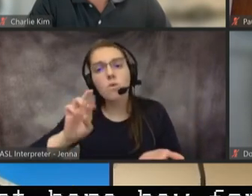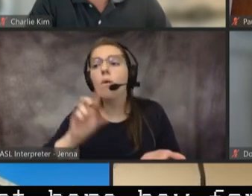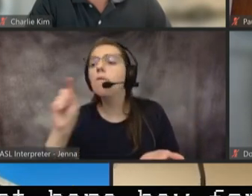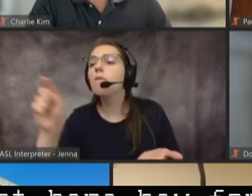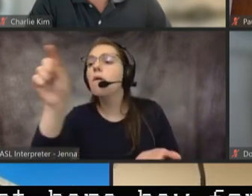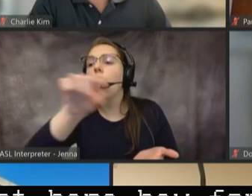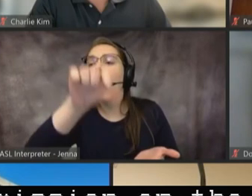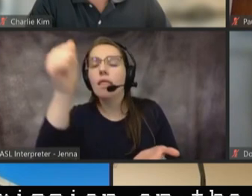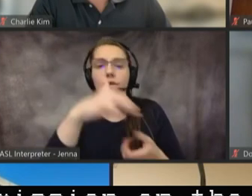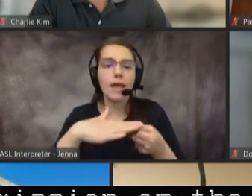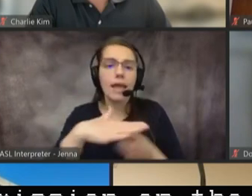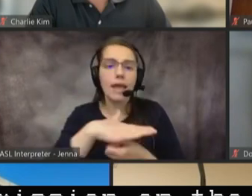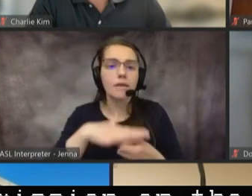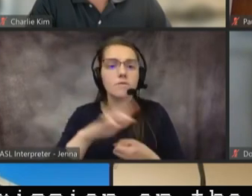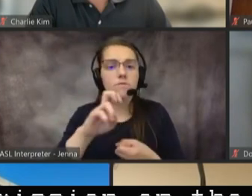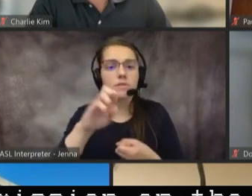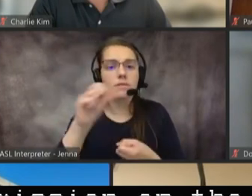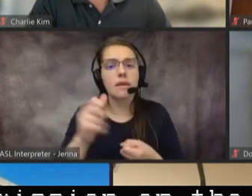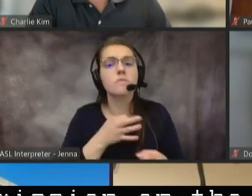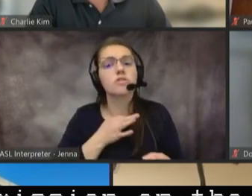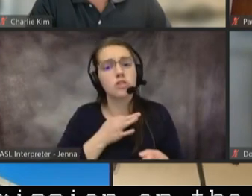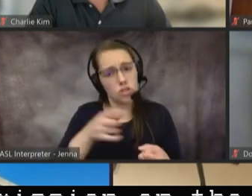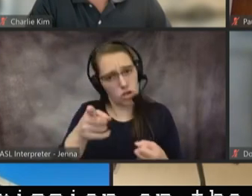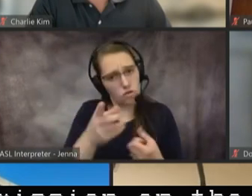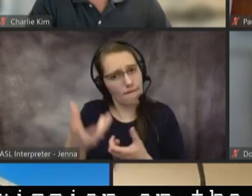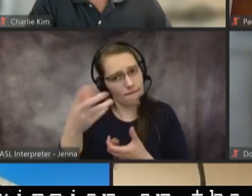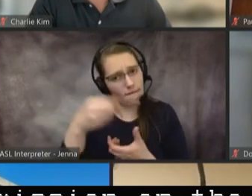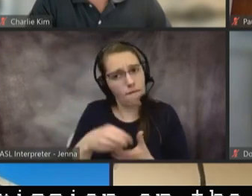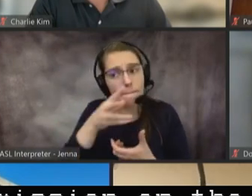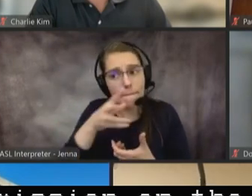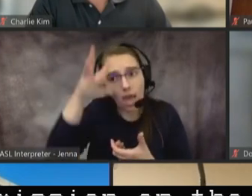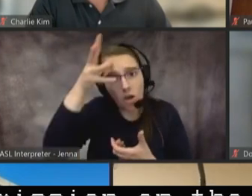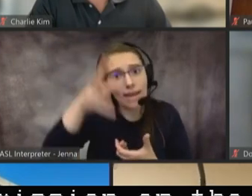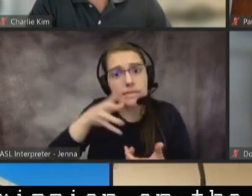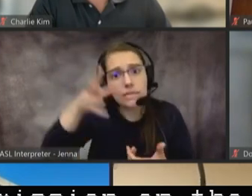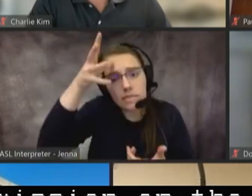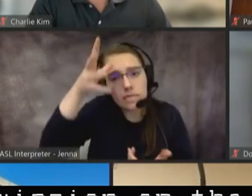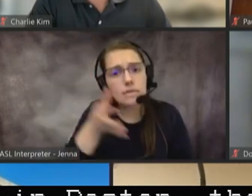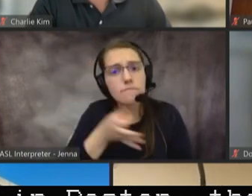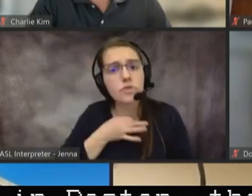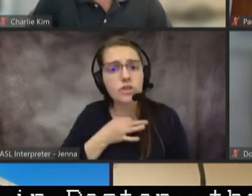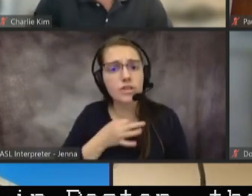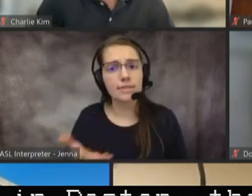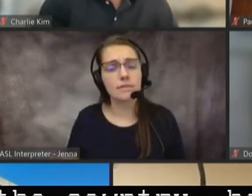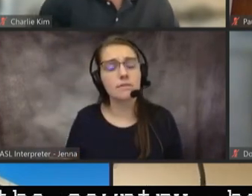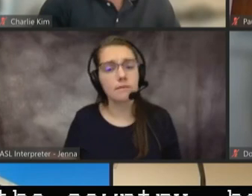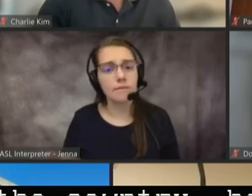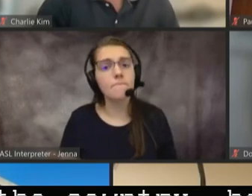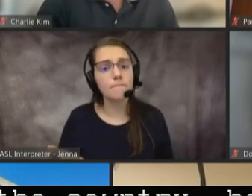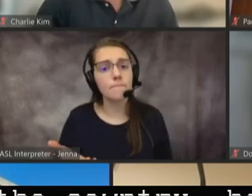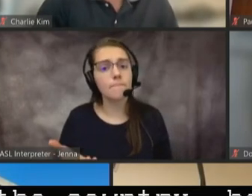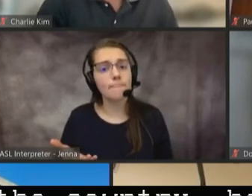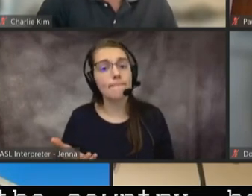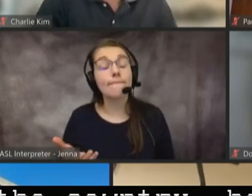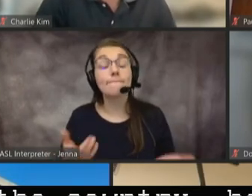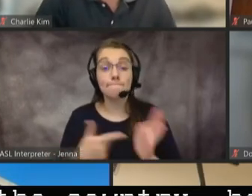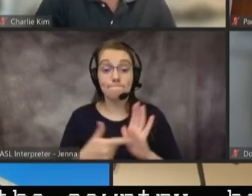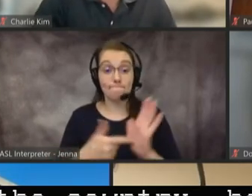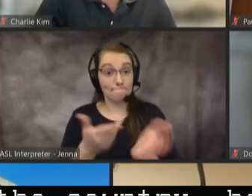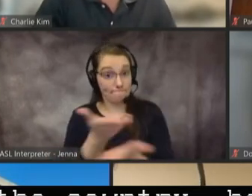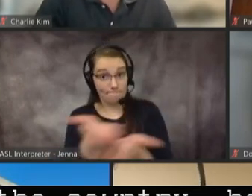you involving parents to see that, like today, as the committee and